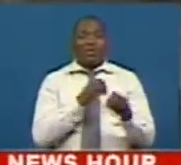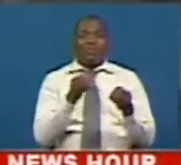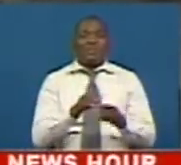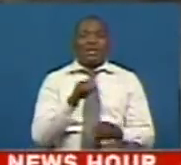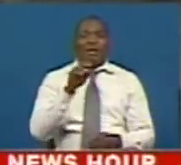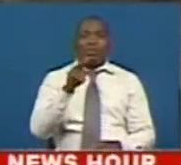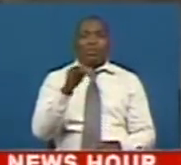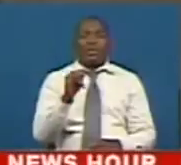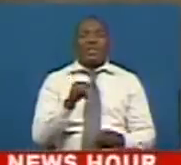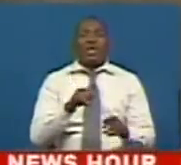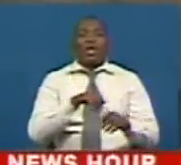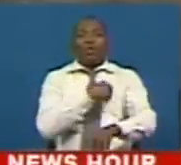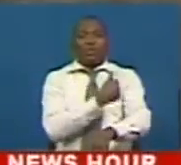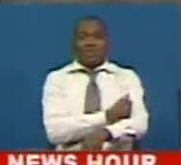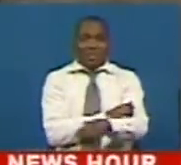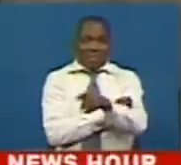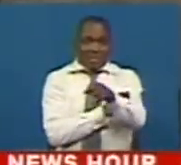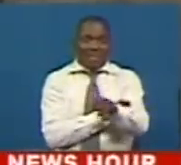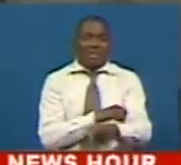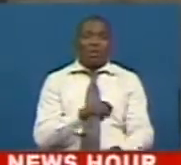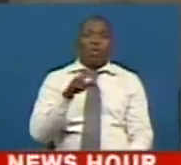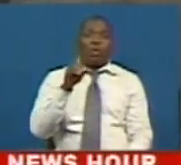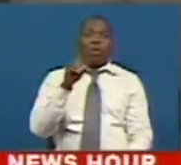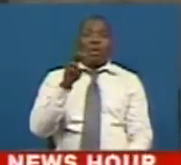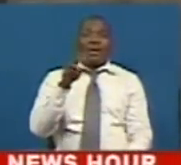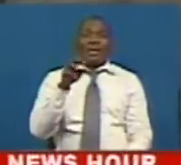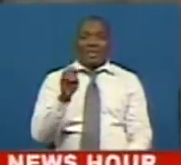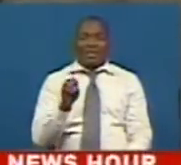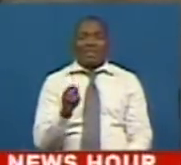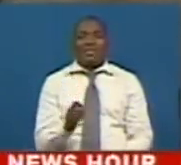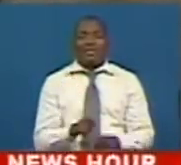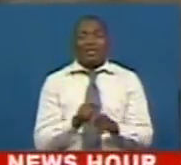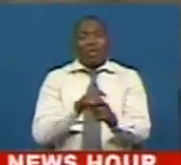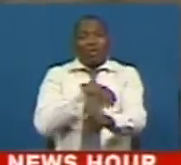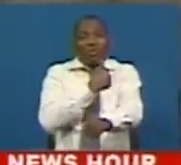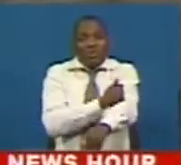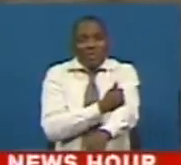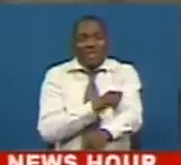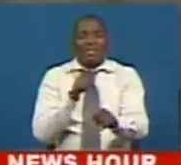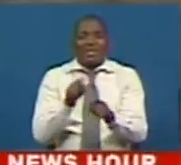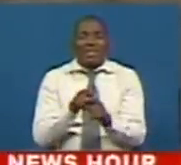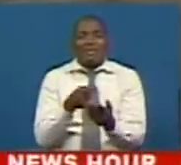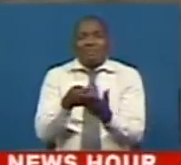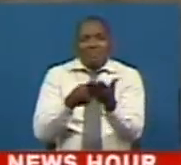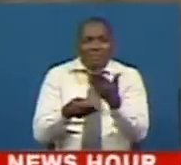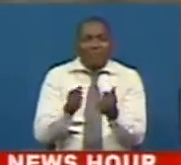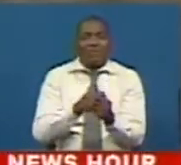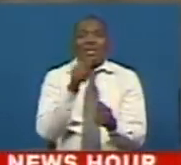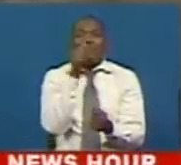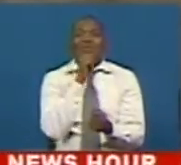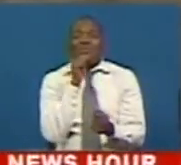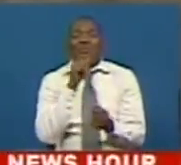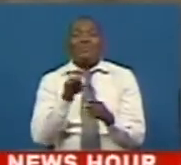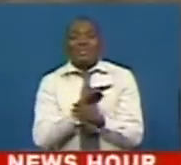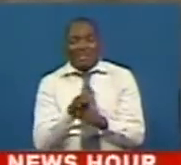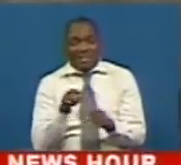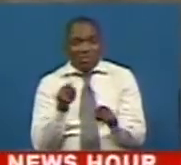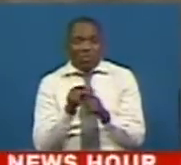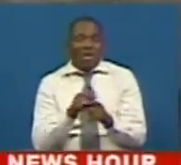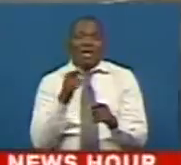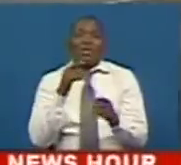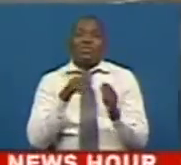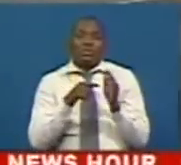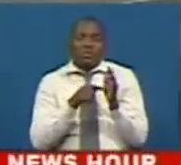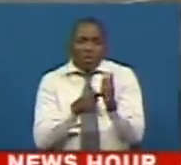of Bui Power Authority, Mr. Federwari, said the authority is in talks with some private entities who have